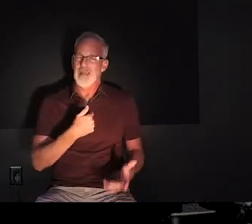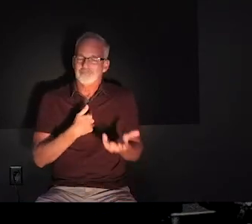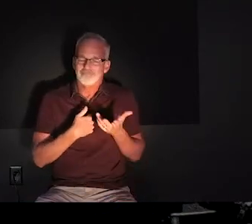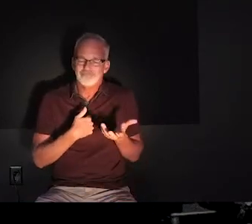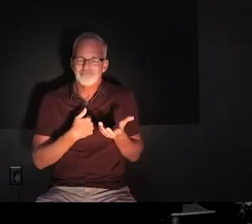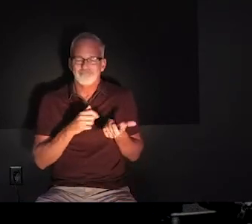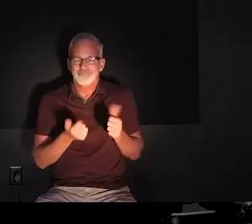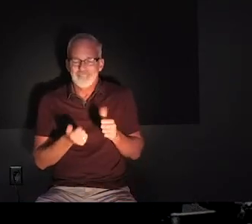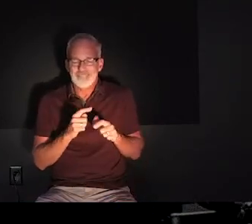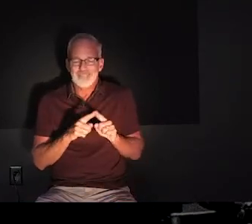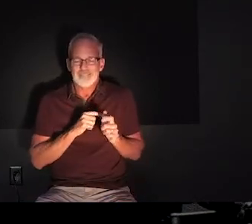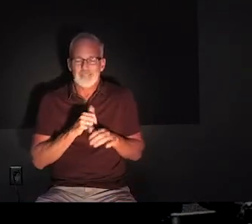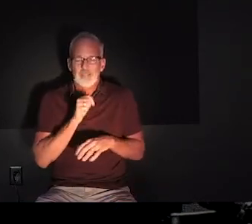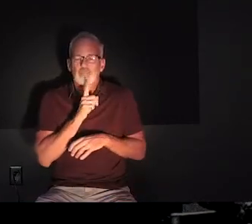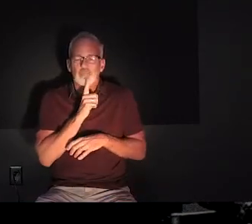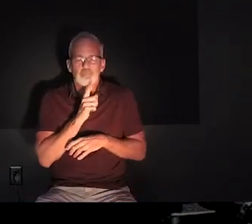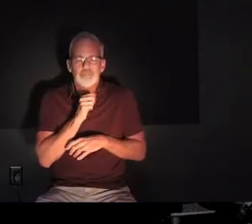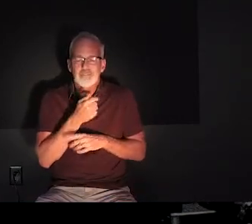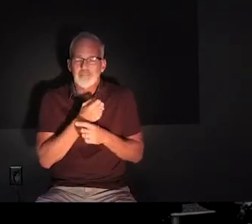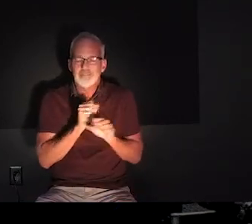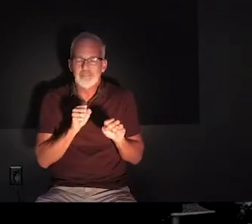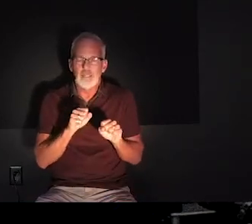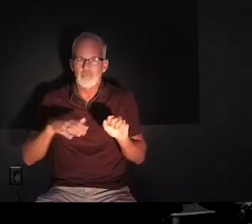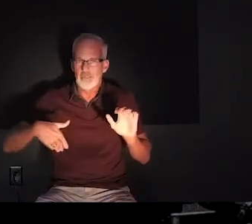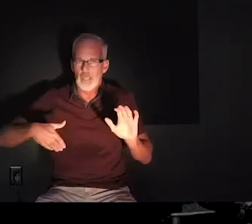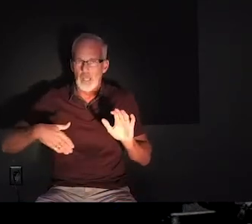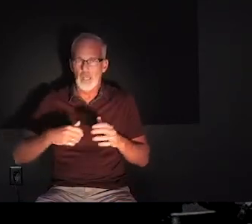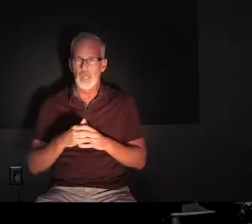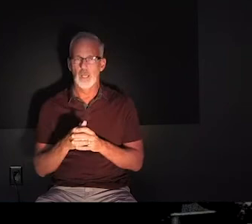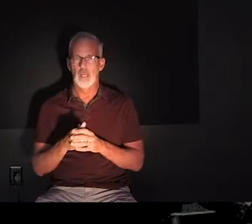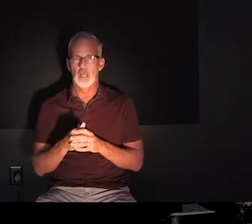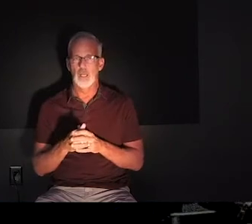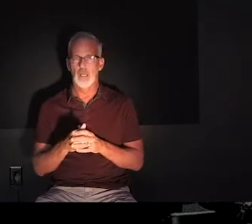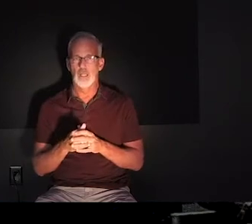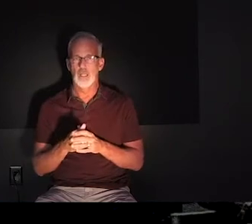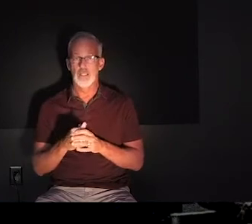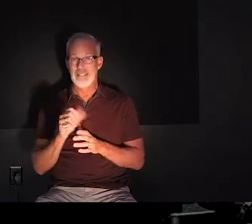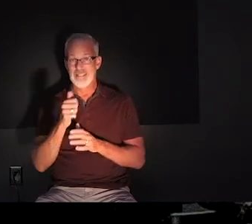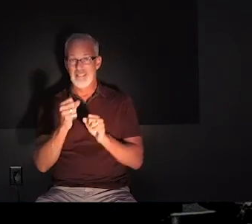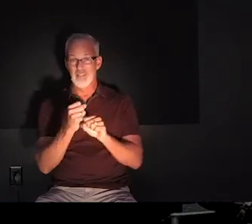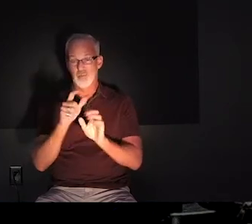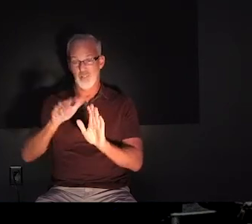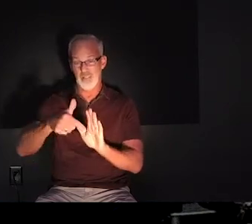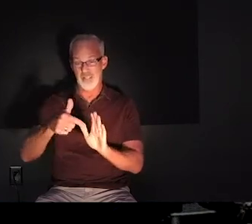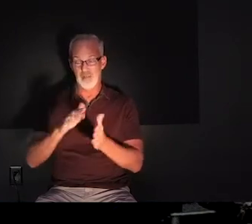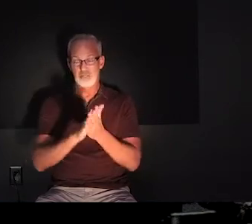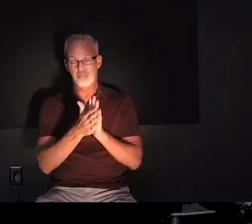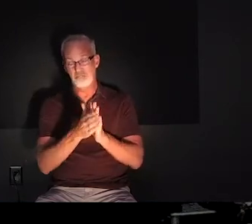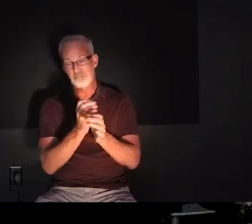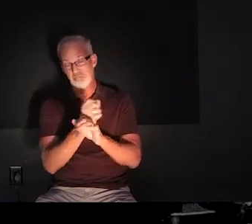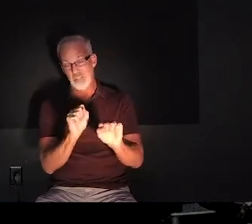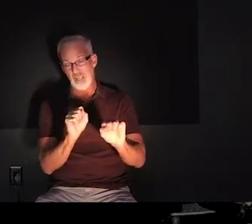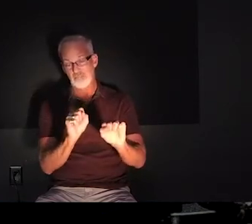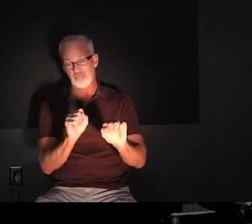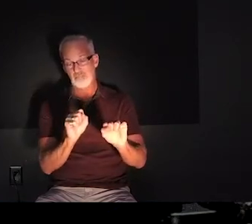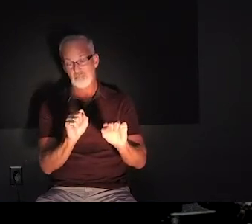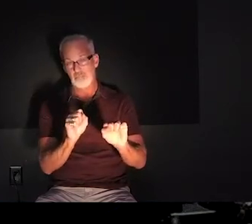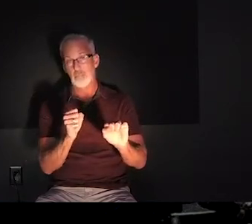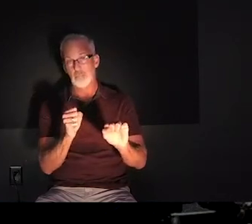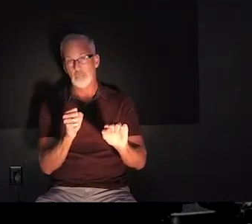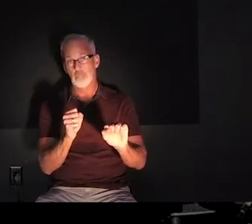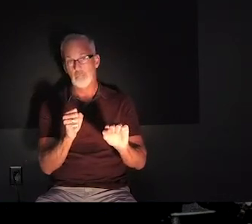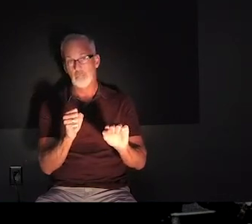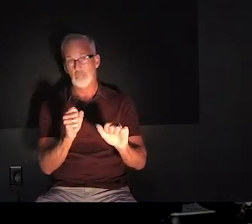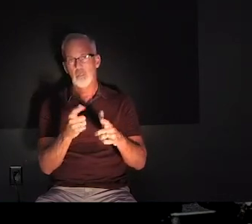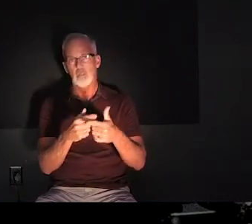got baptized, but I really wasn't saved yet. You know, it wasn't until 10 years later that I got saved. You know what I need